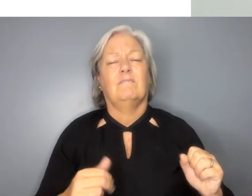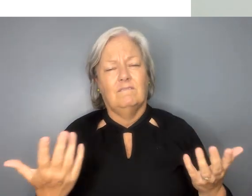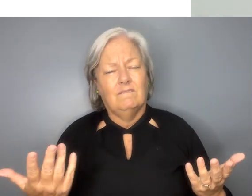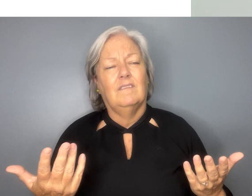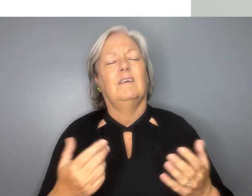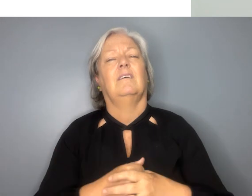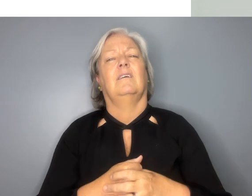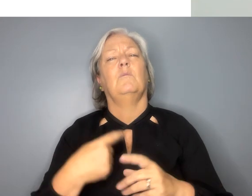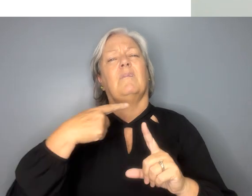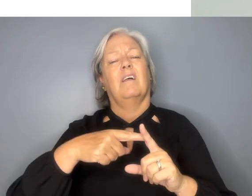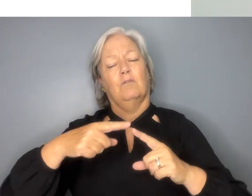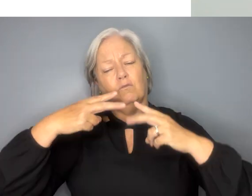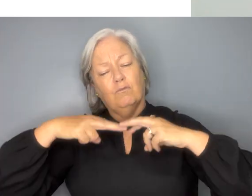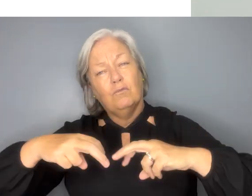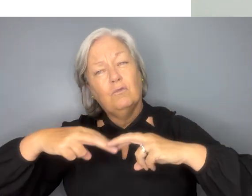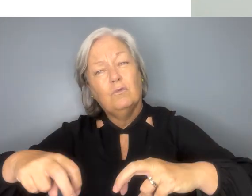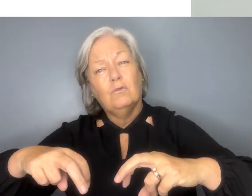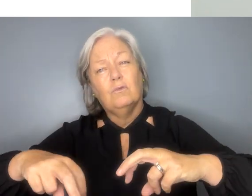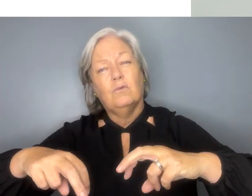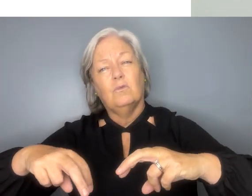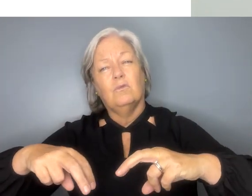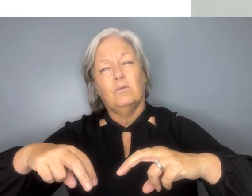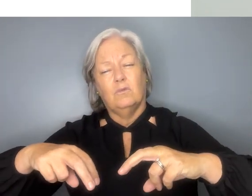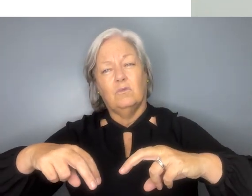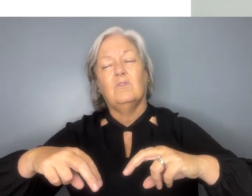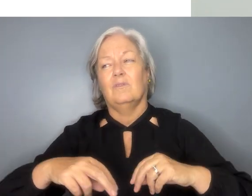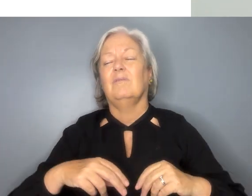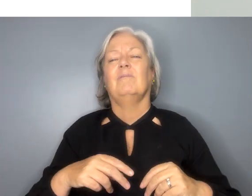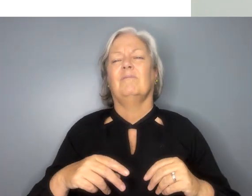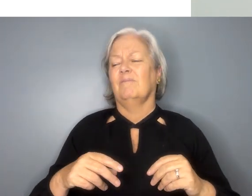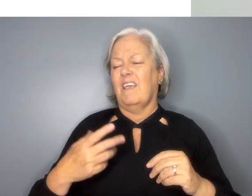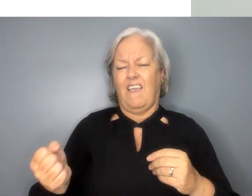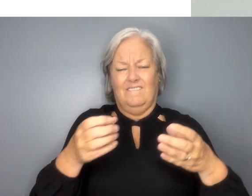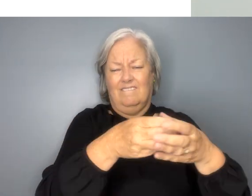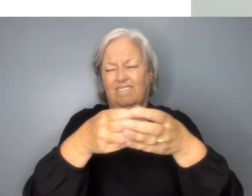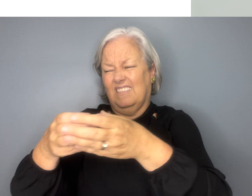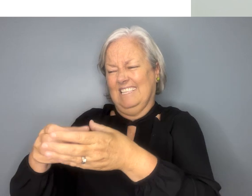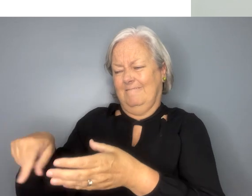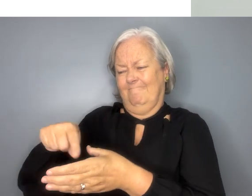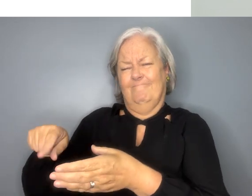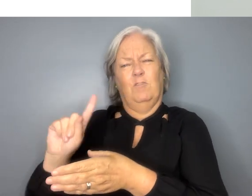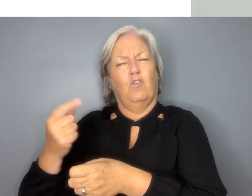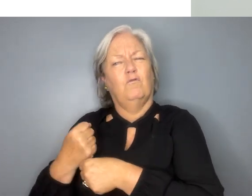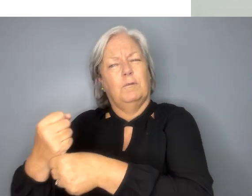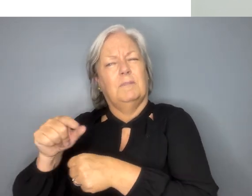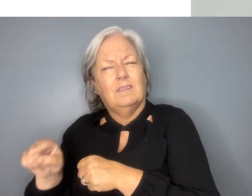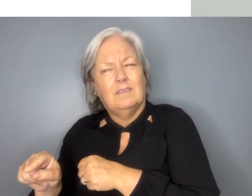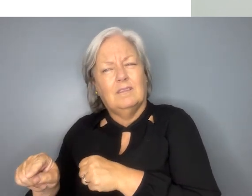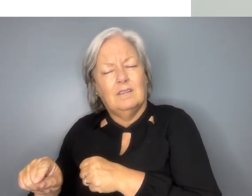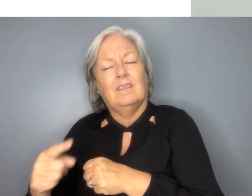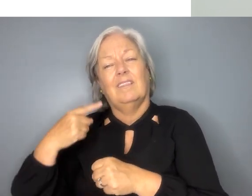responses, greater research into the experiences of underrepresented cohorts within